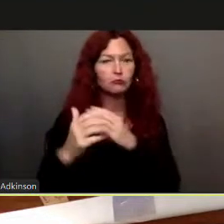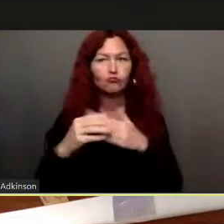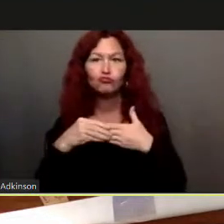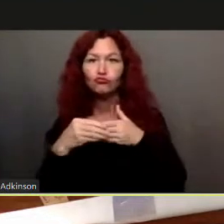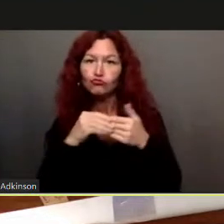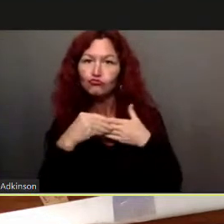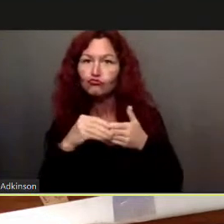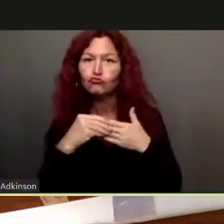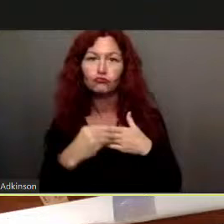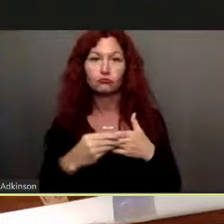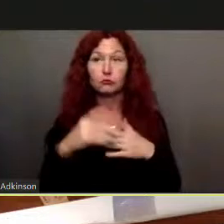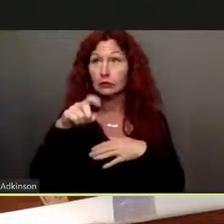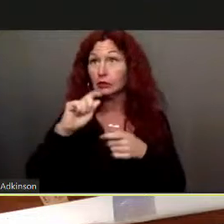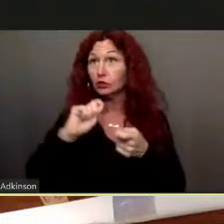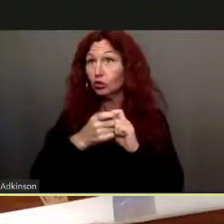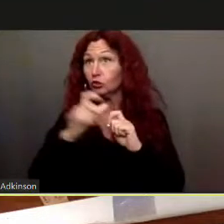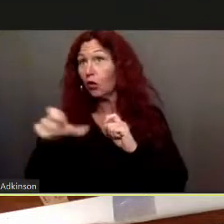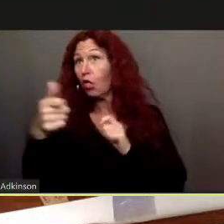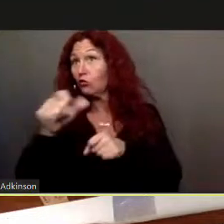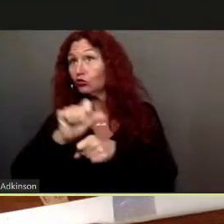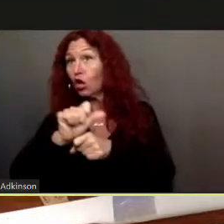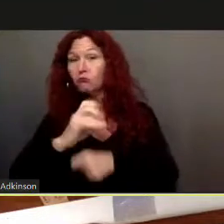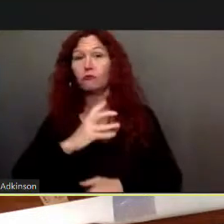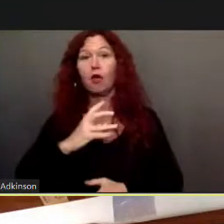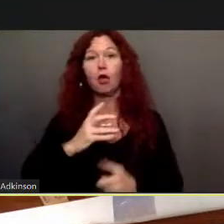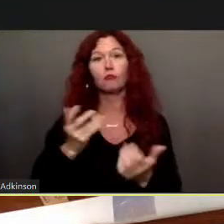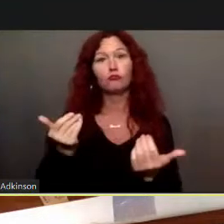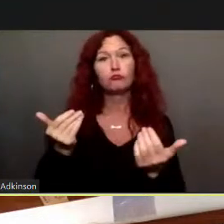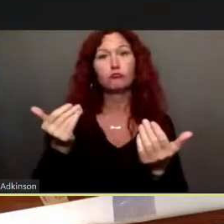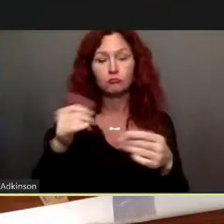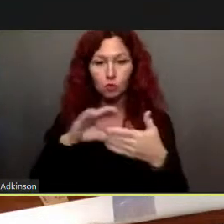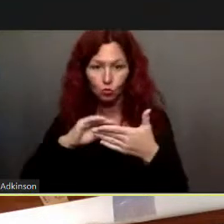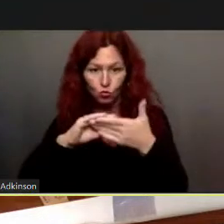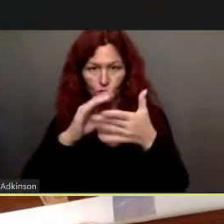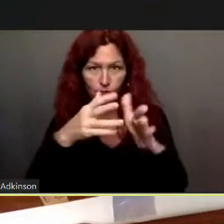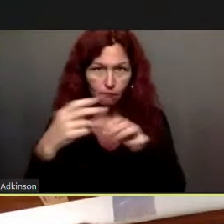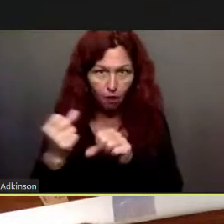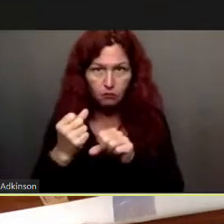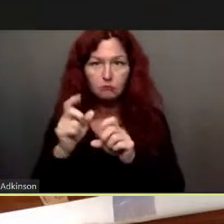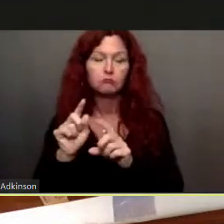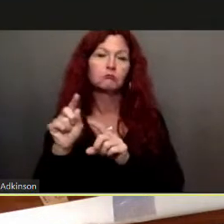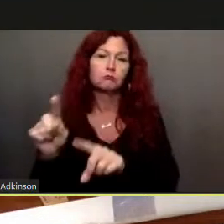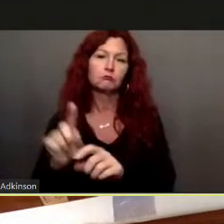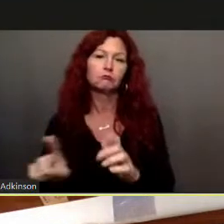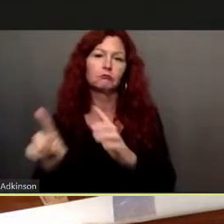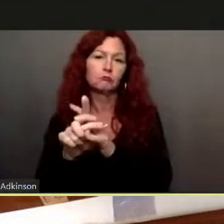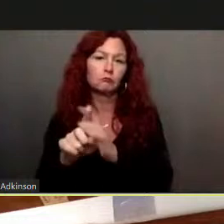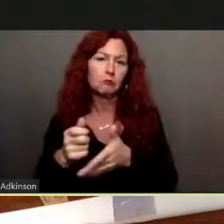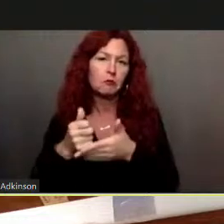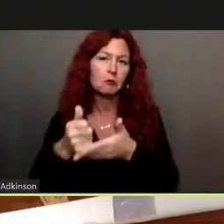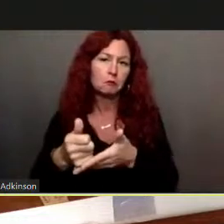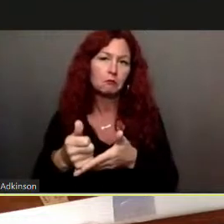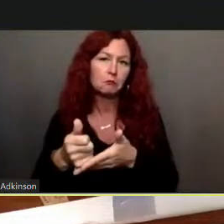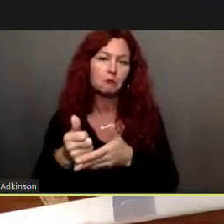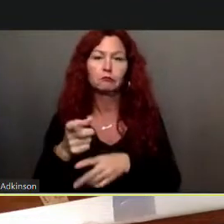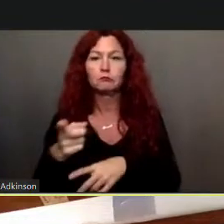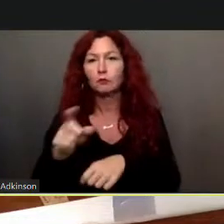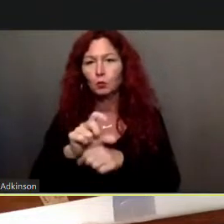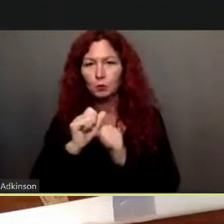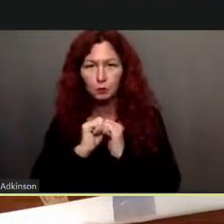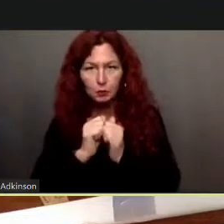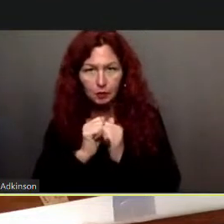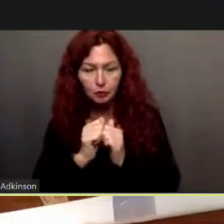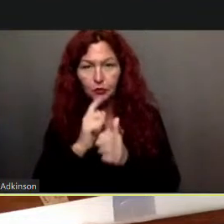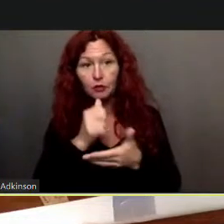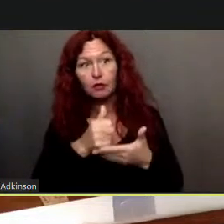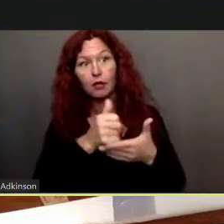you know, had other positions that are not really available right now. They can come help us. They can work with the community and make sure that